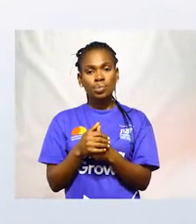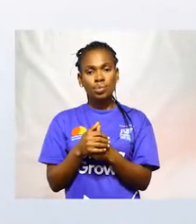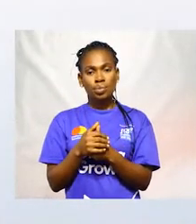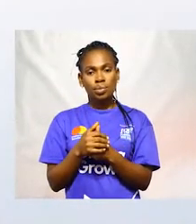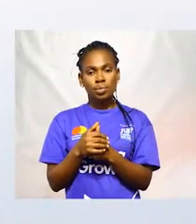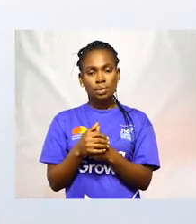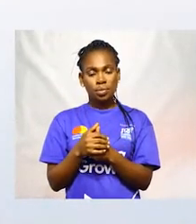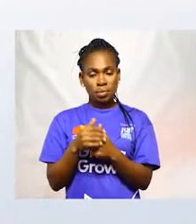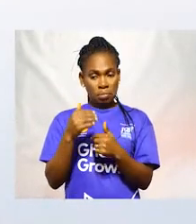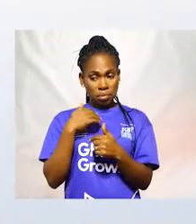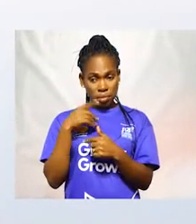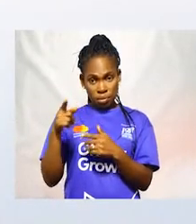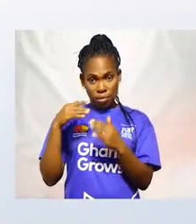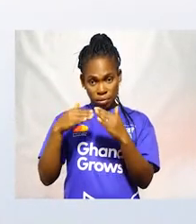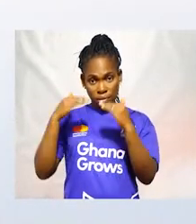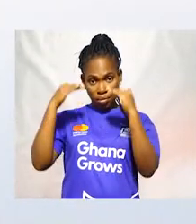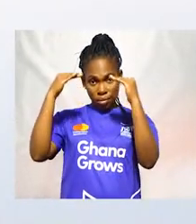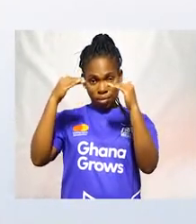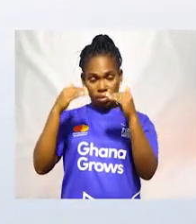Am I at the top? Well, at least